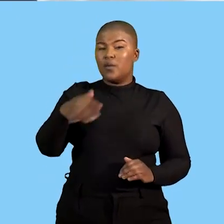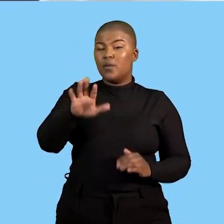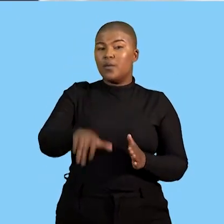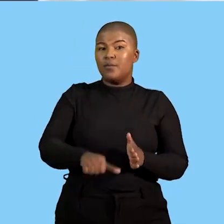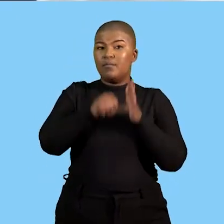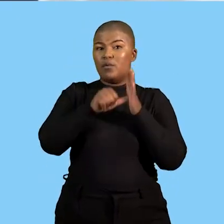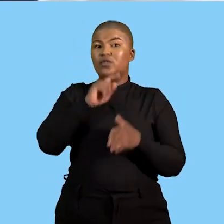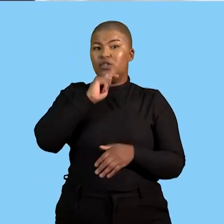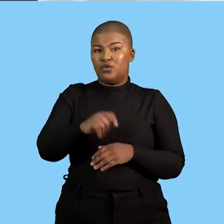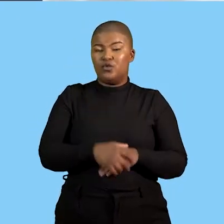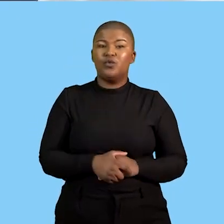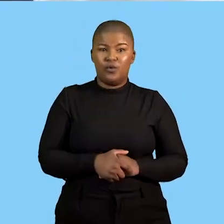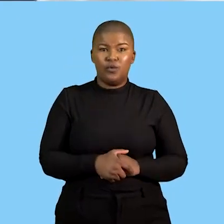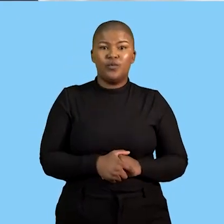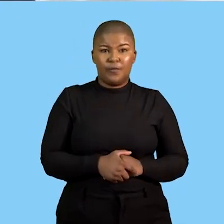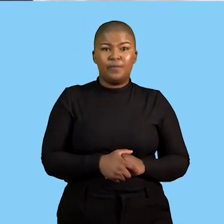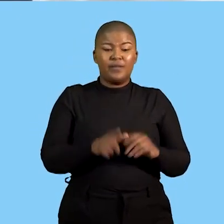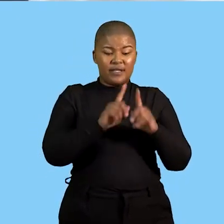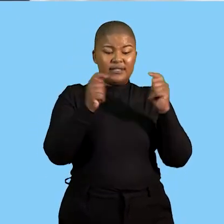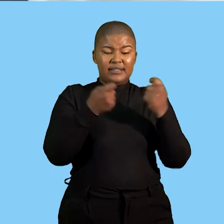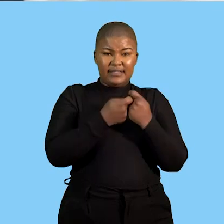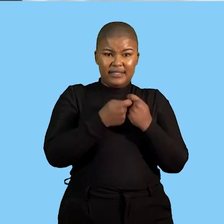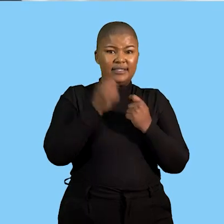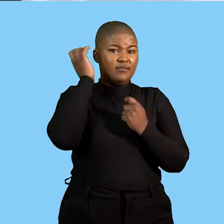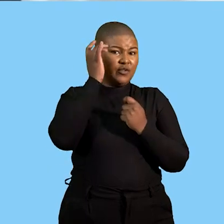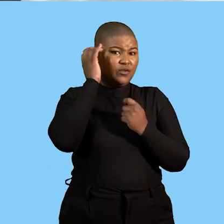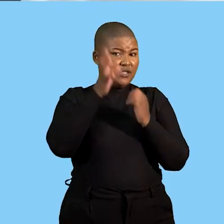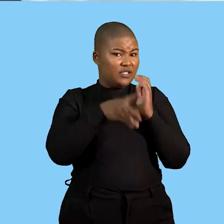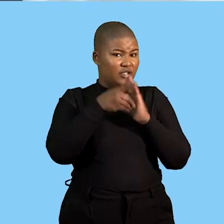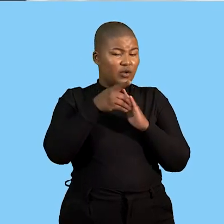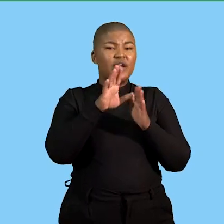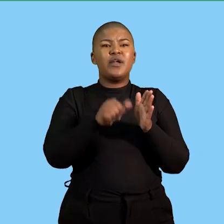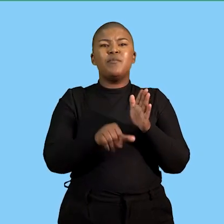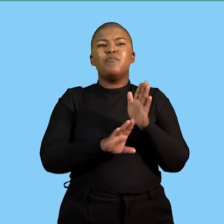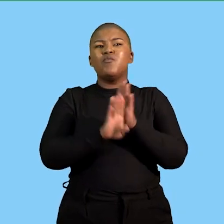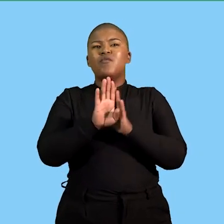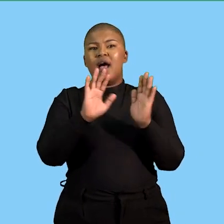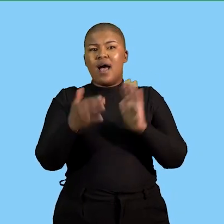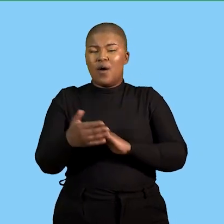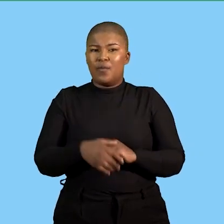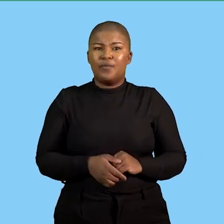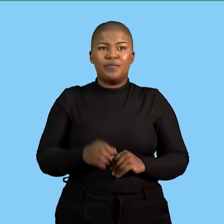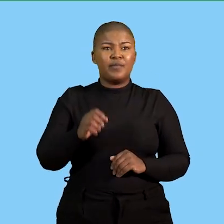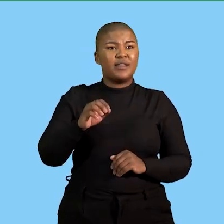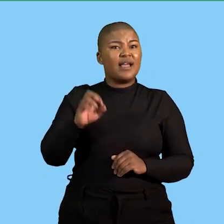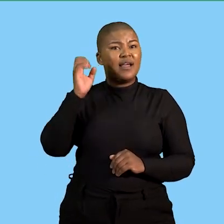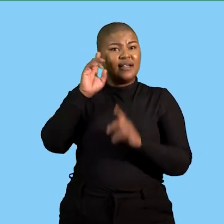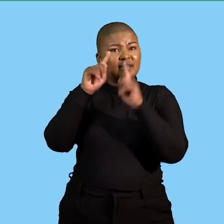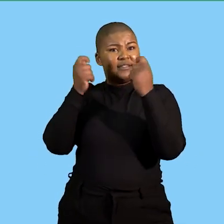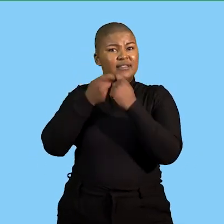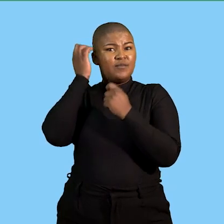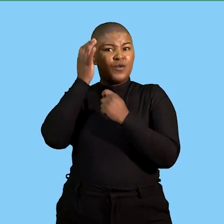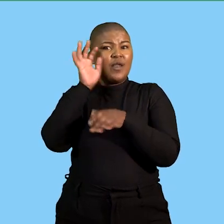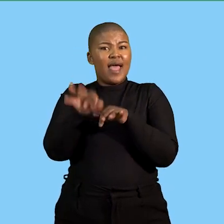the importance of team dynamic theories in improving team performance is that team dynamic theories explain